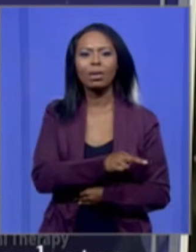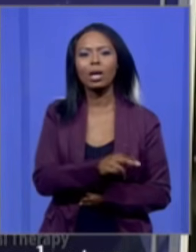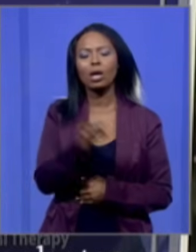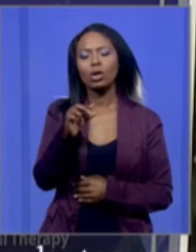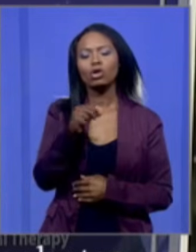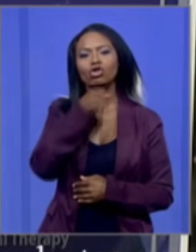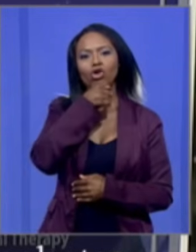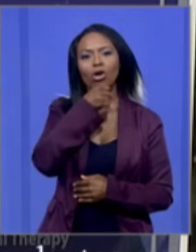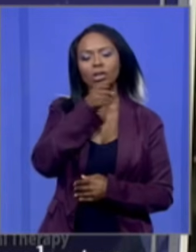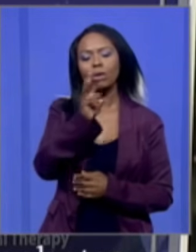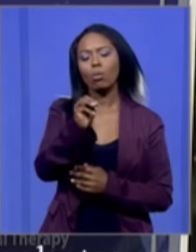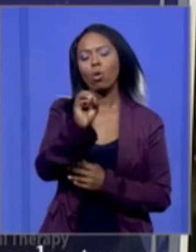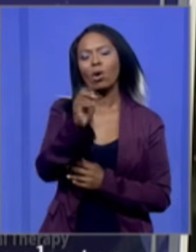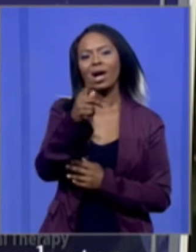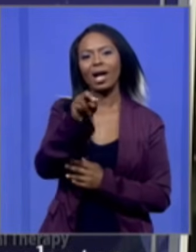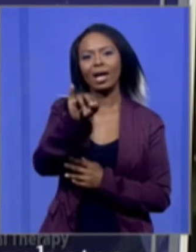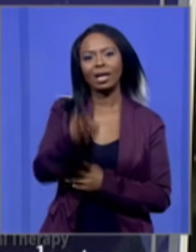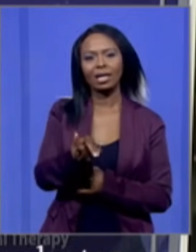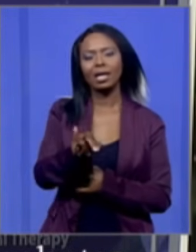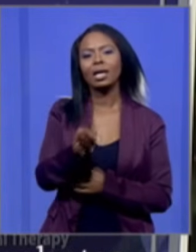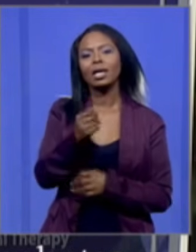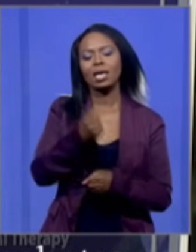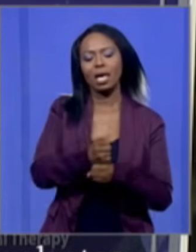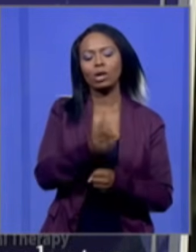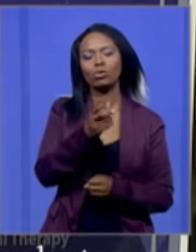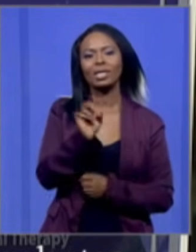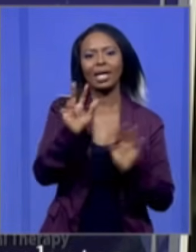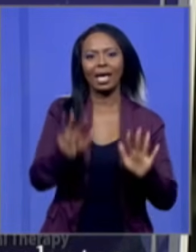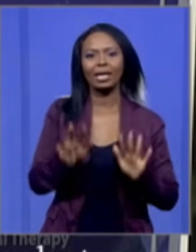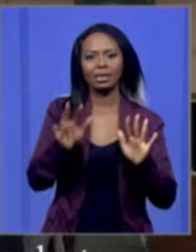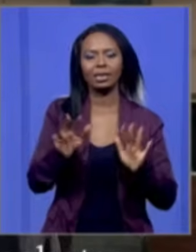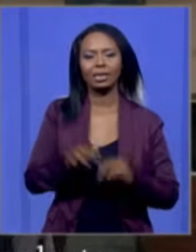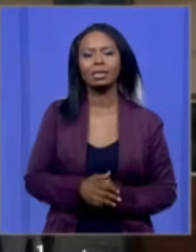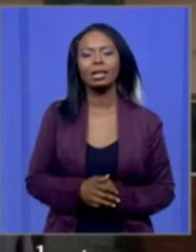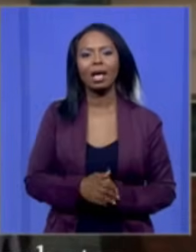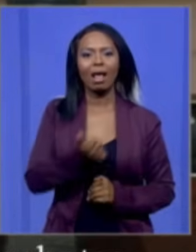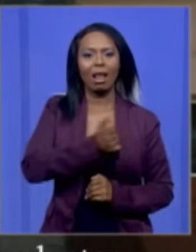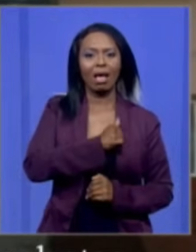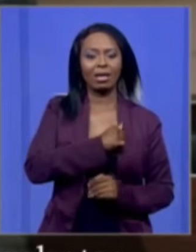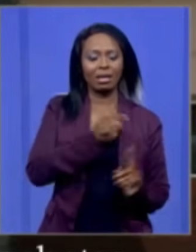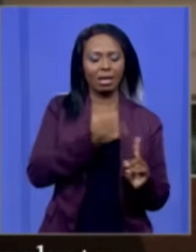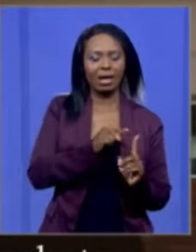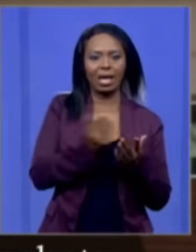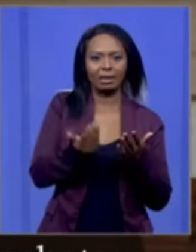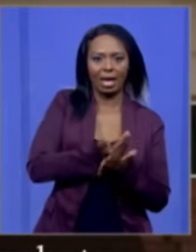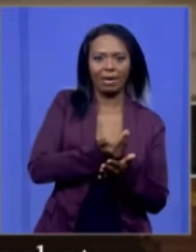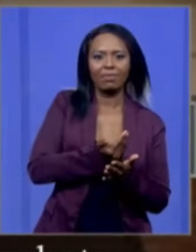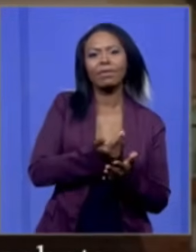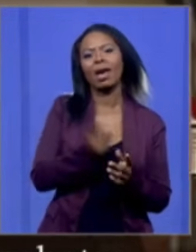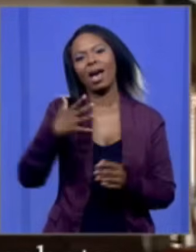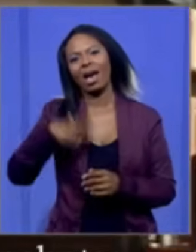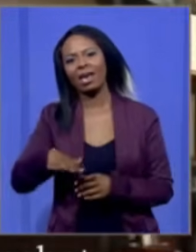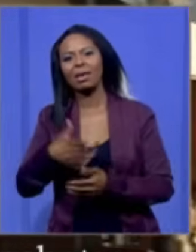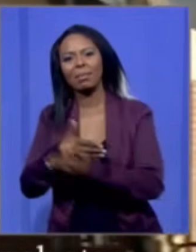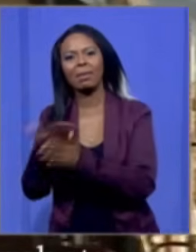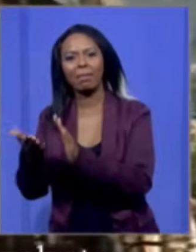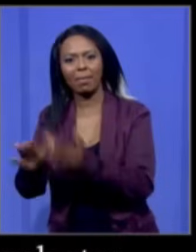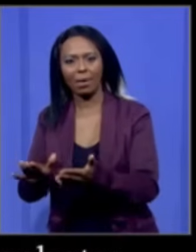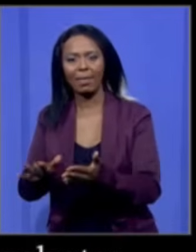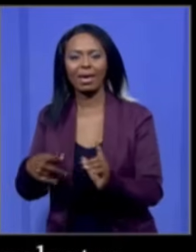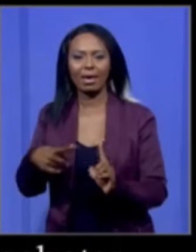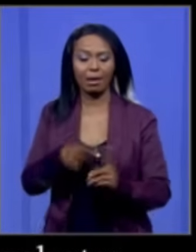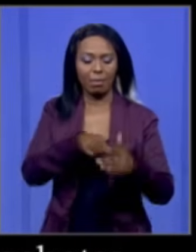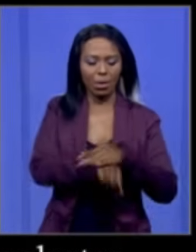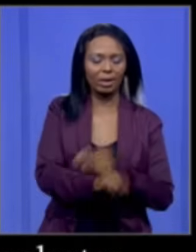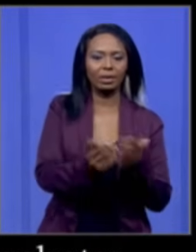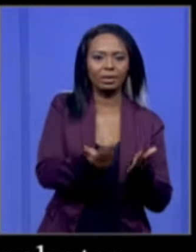ka 2018. O falotse fa masega a mangwe a sa tswang go belegwa a ne a tlhokofala. Ka nako eo Kganya